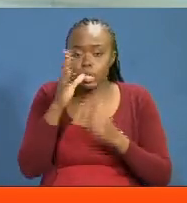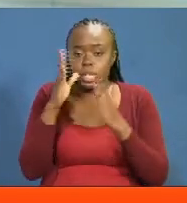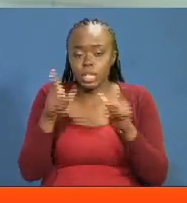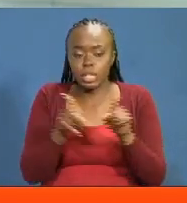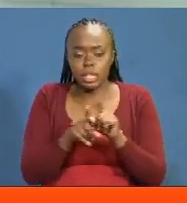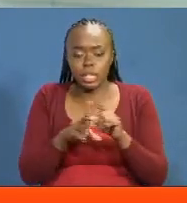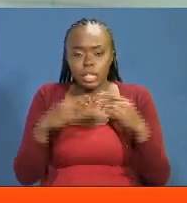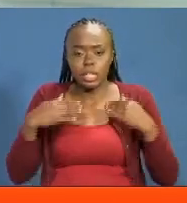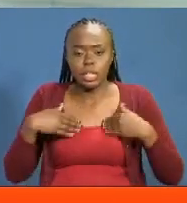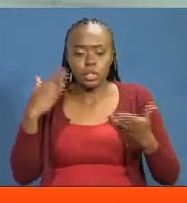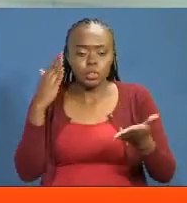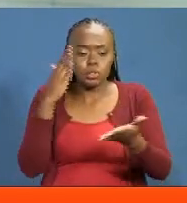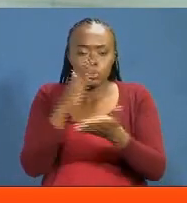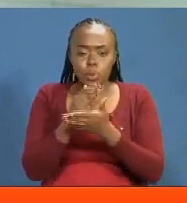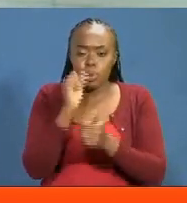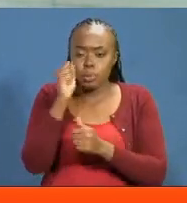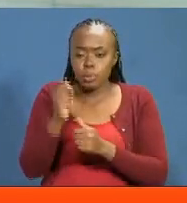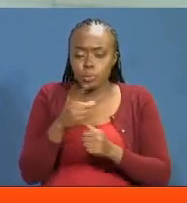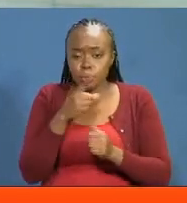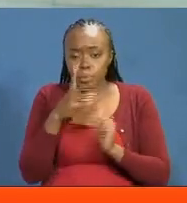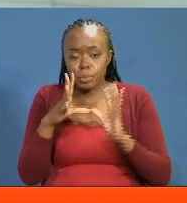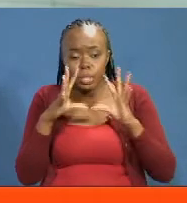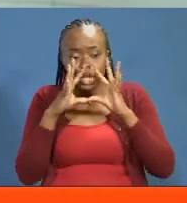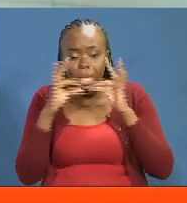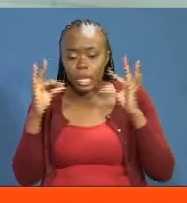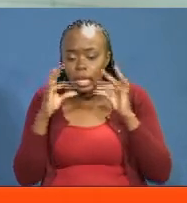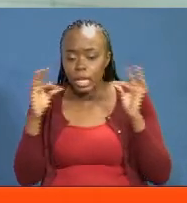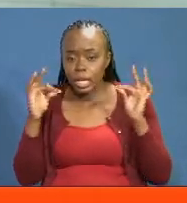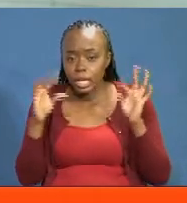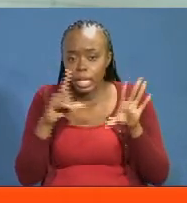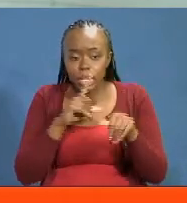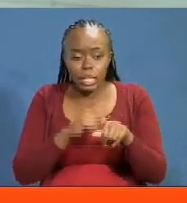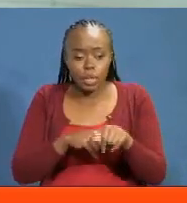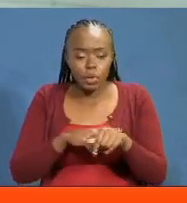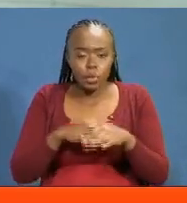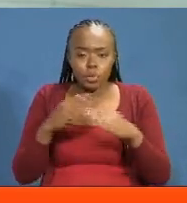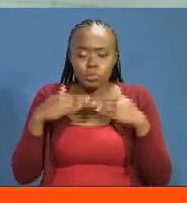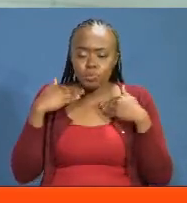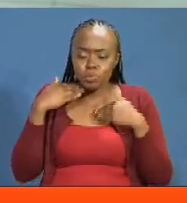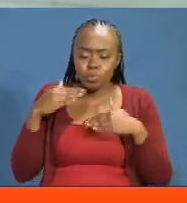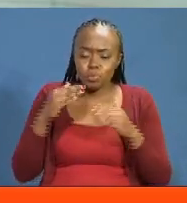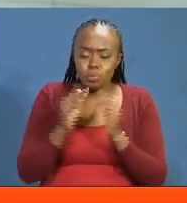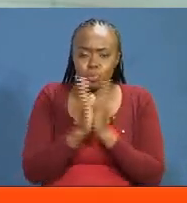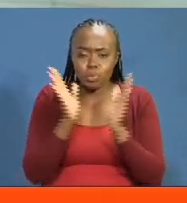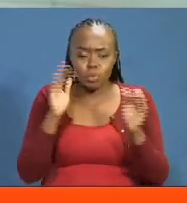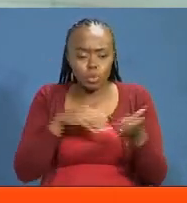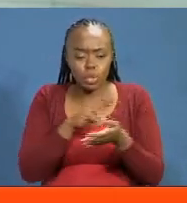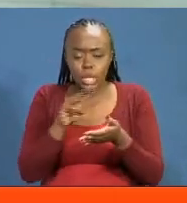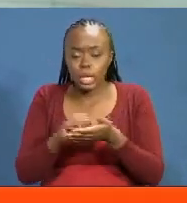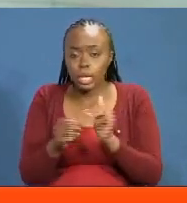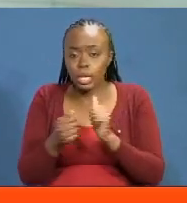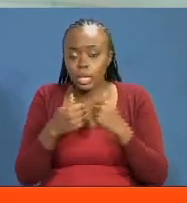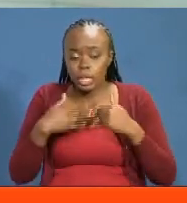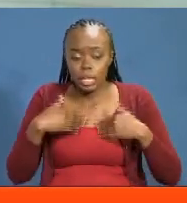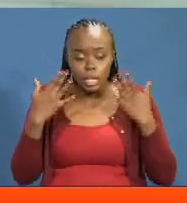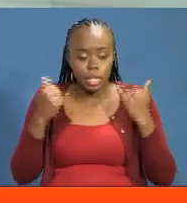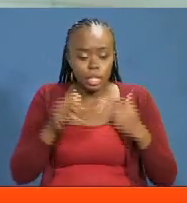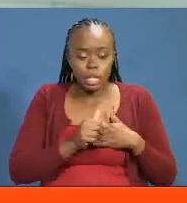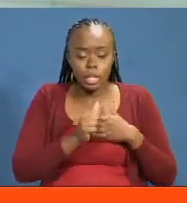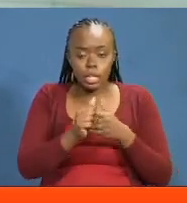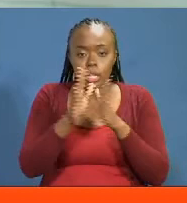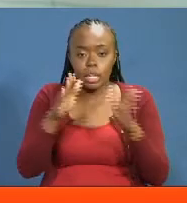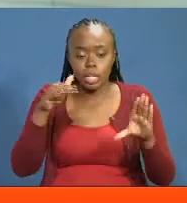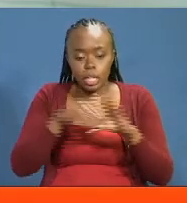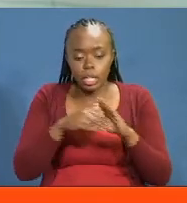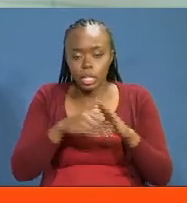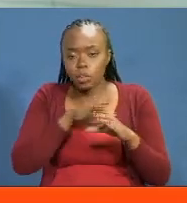shun politics in their speeches while denying most of them a platform. The leaders, who included